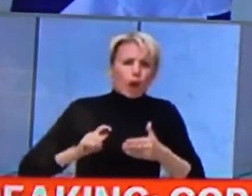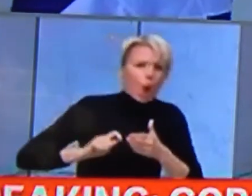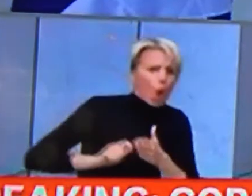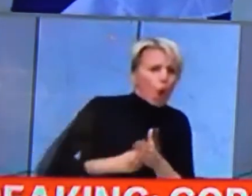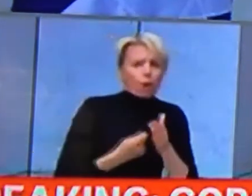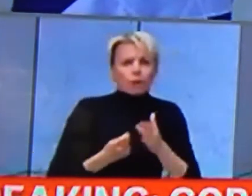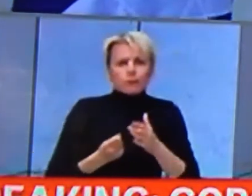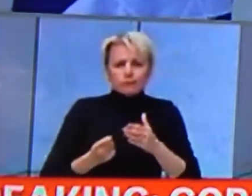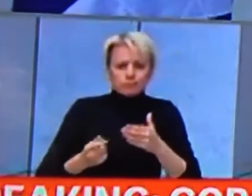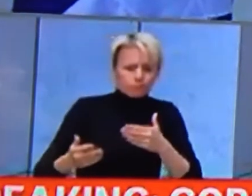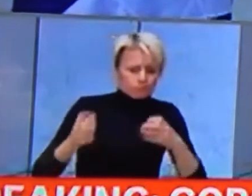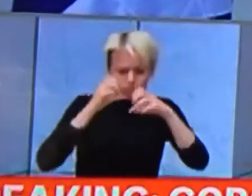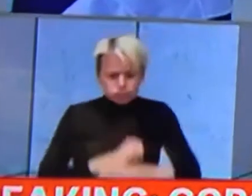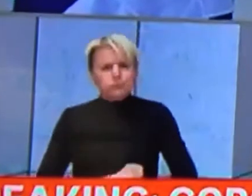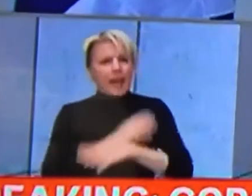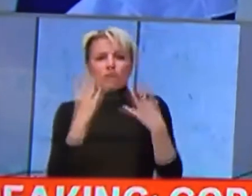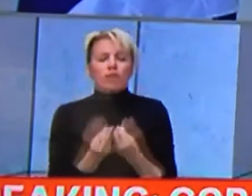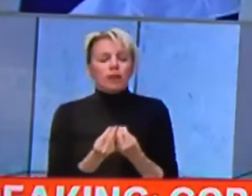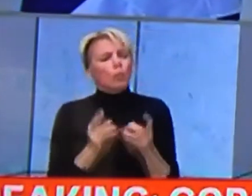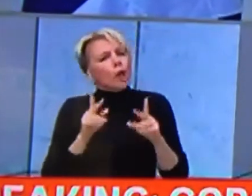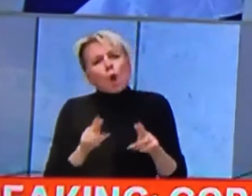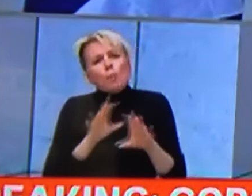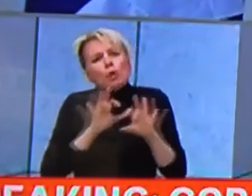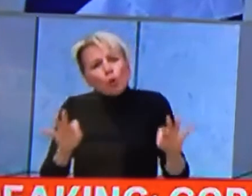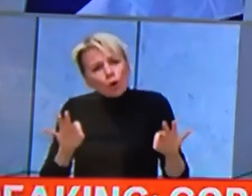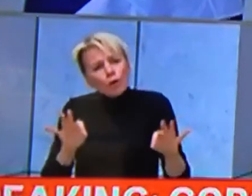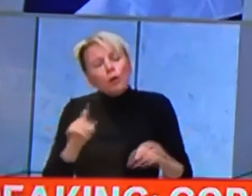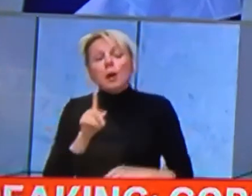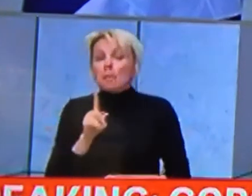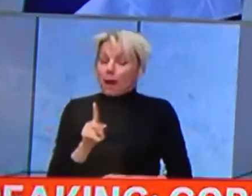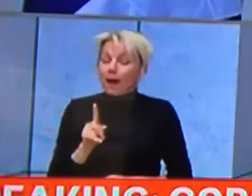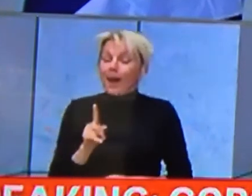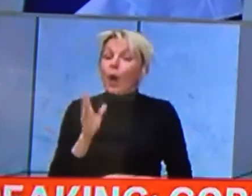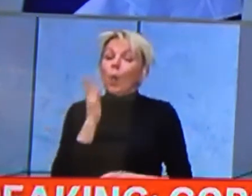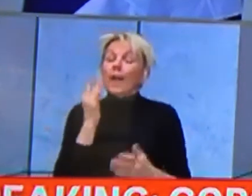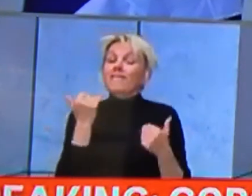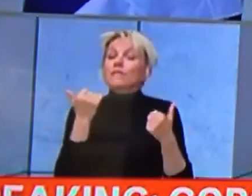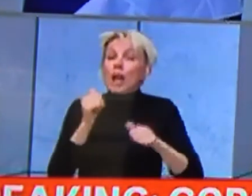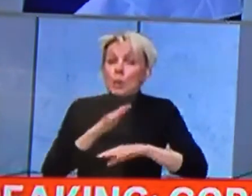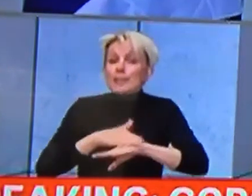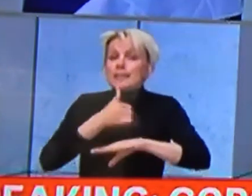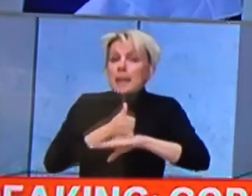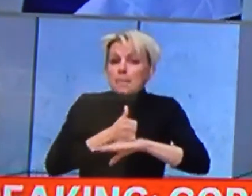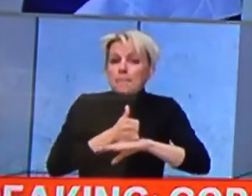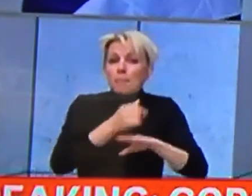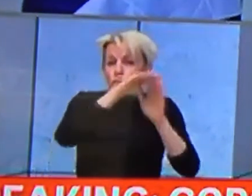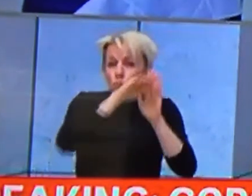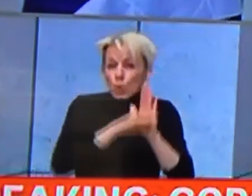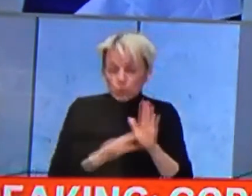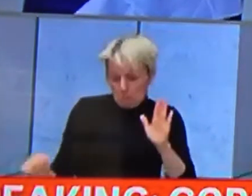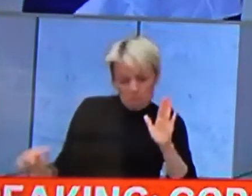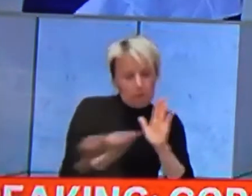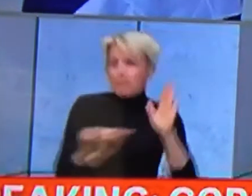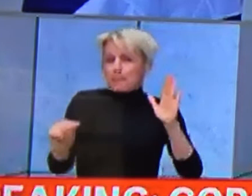really brutally honest, is that once these restrictions come in place, they stay in place, and they'll be in place for some